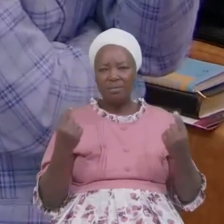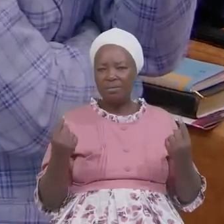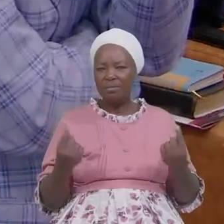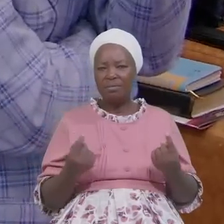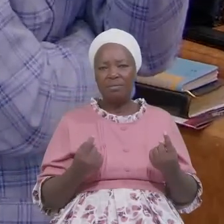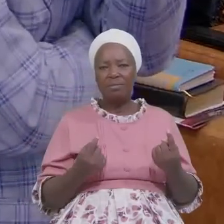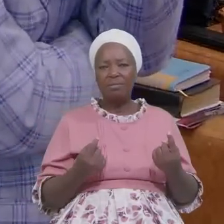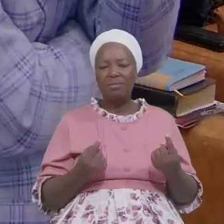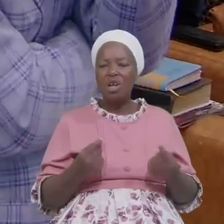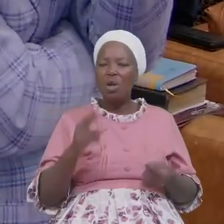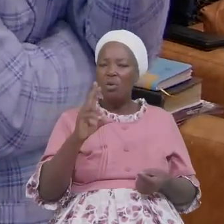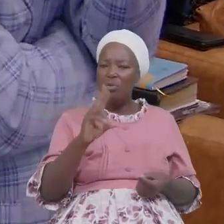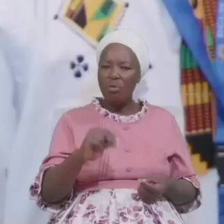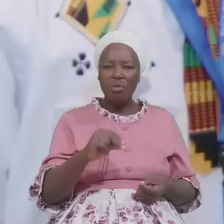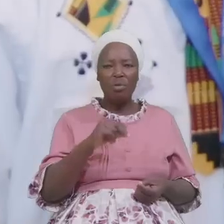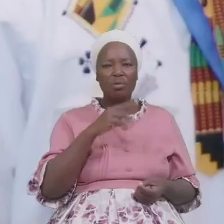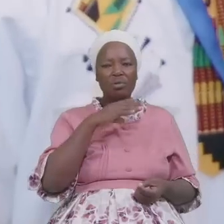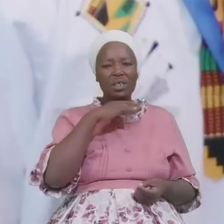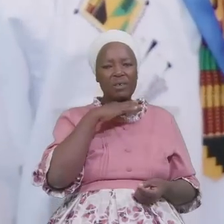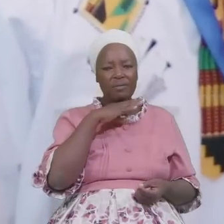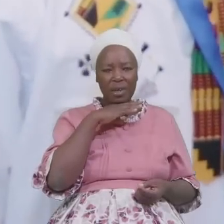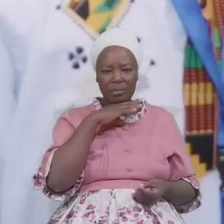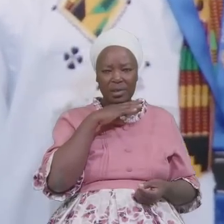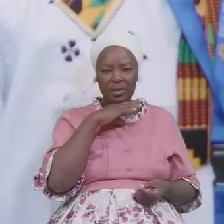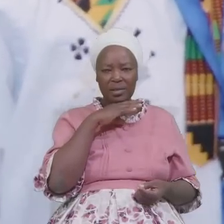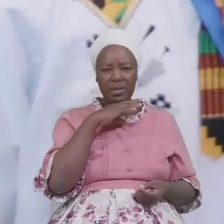no defilement,